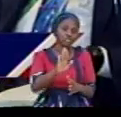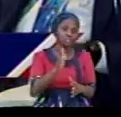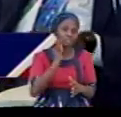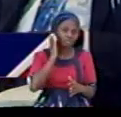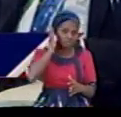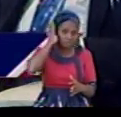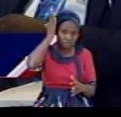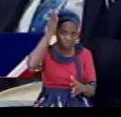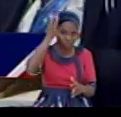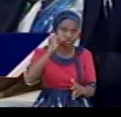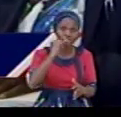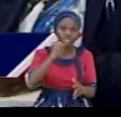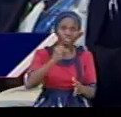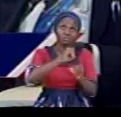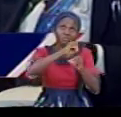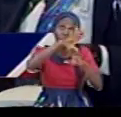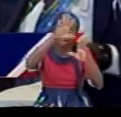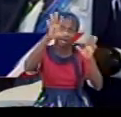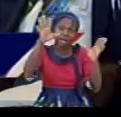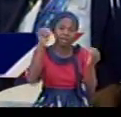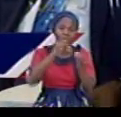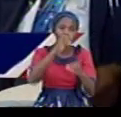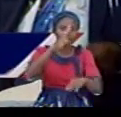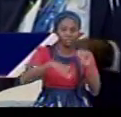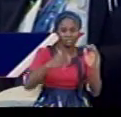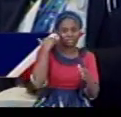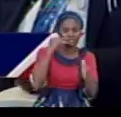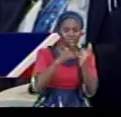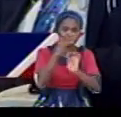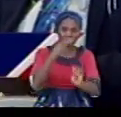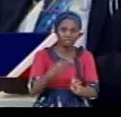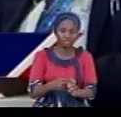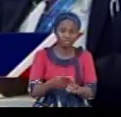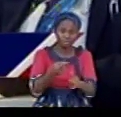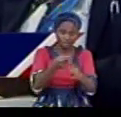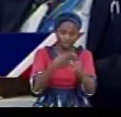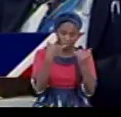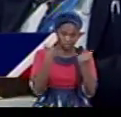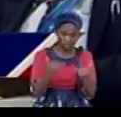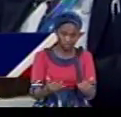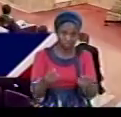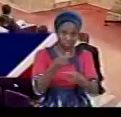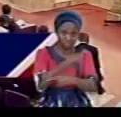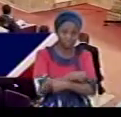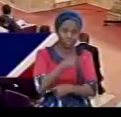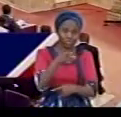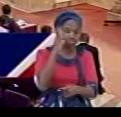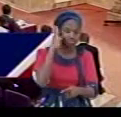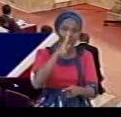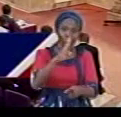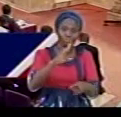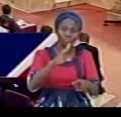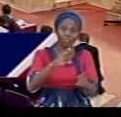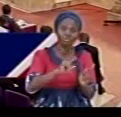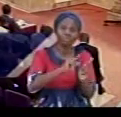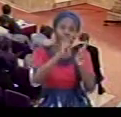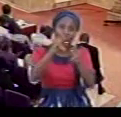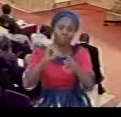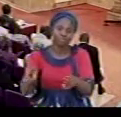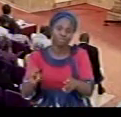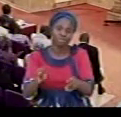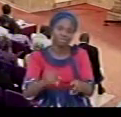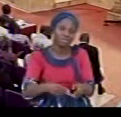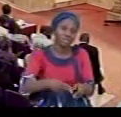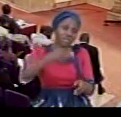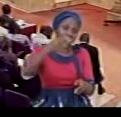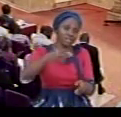brighter than the past. From this day, you'll be going higher. From this day, you'll be